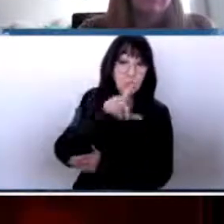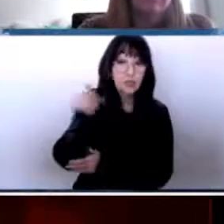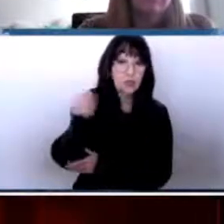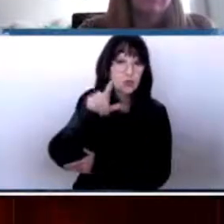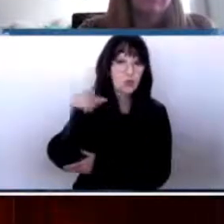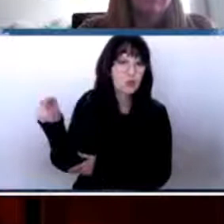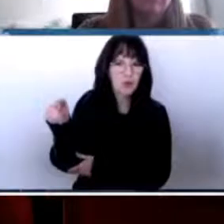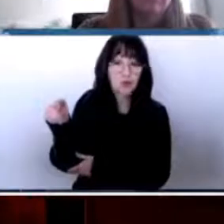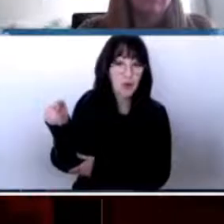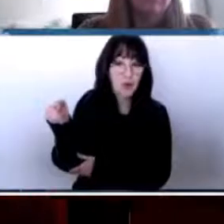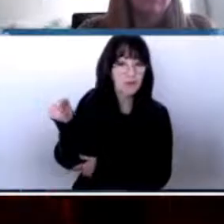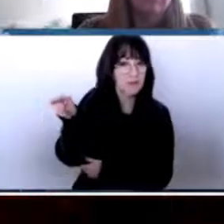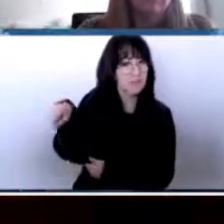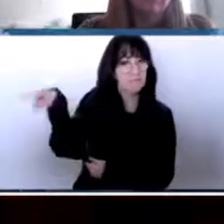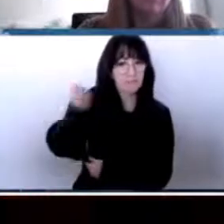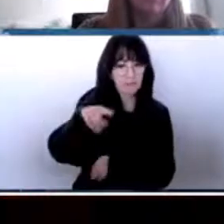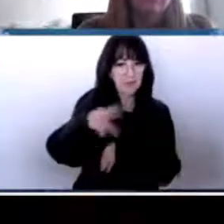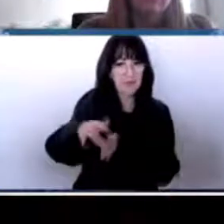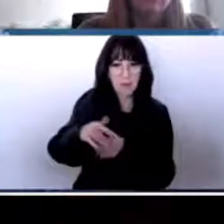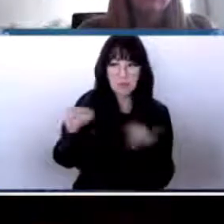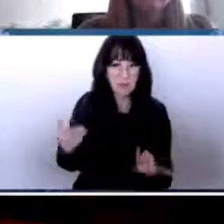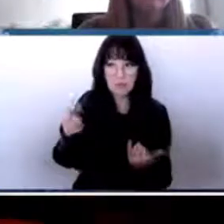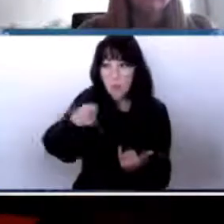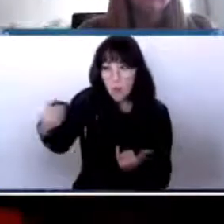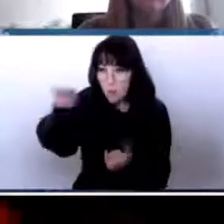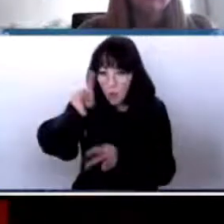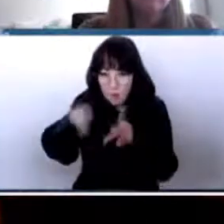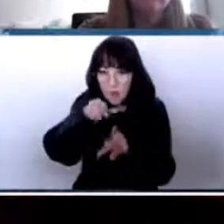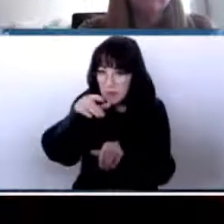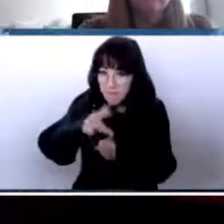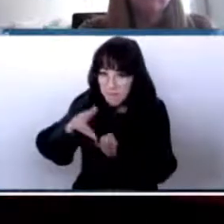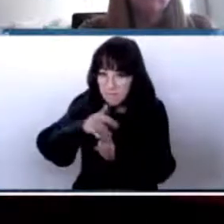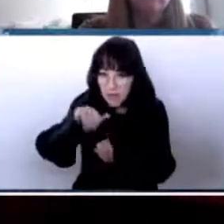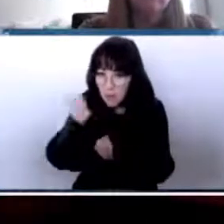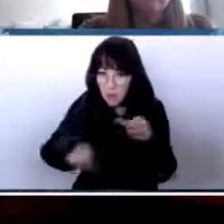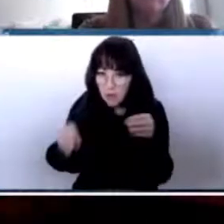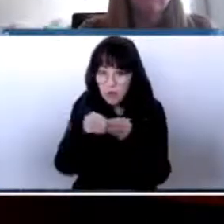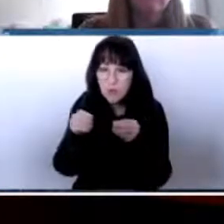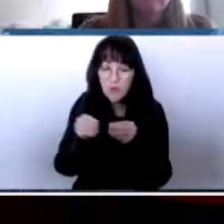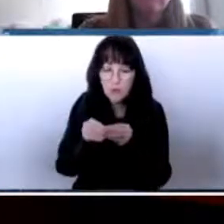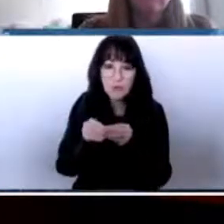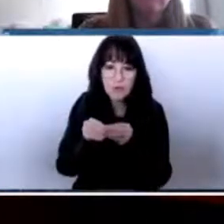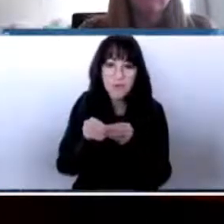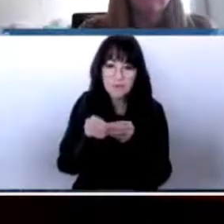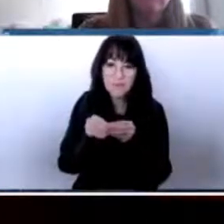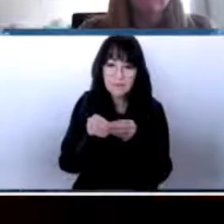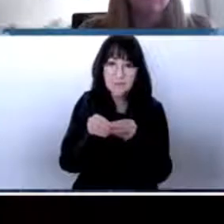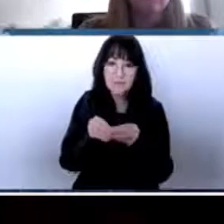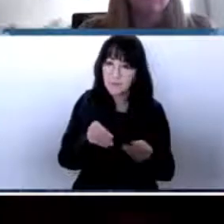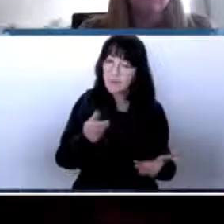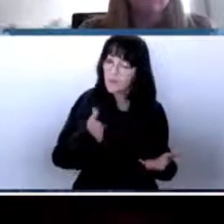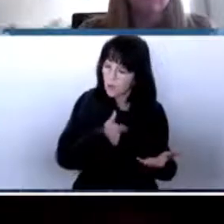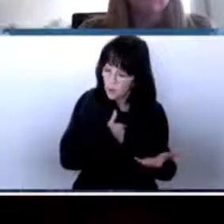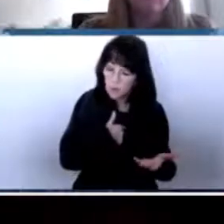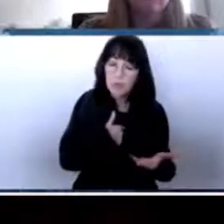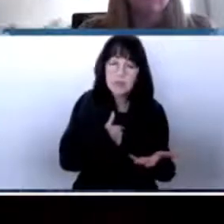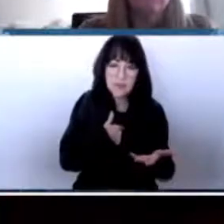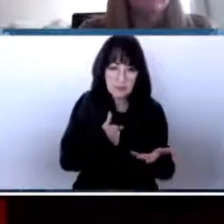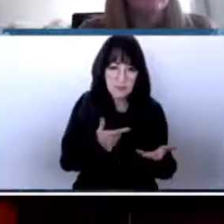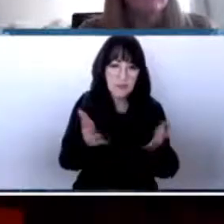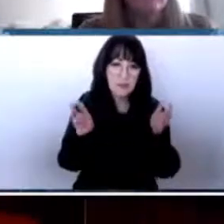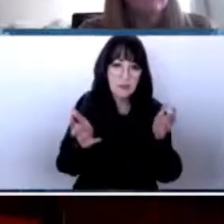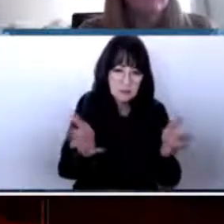and other requirements going on right now. So it's a conversation we have multiple times a week at the hospitals to see where we can